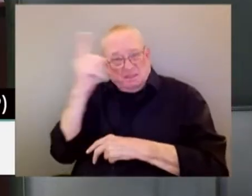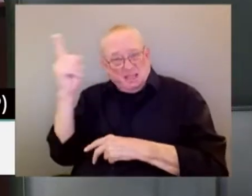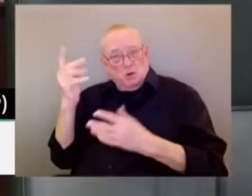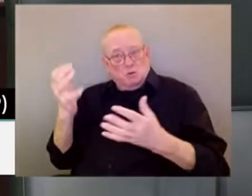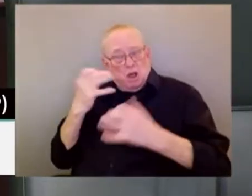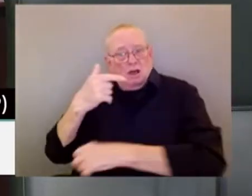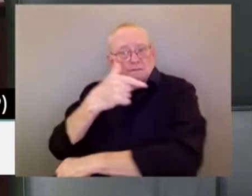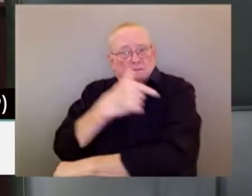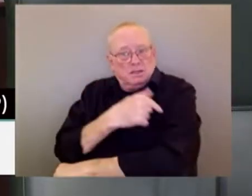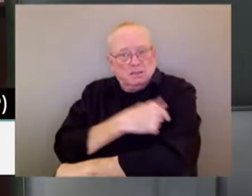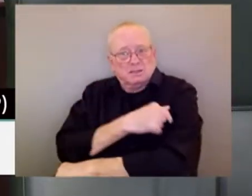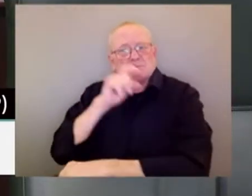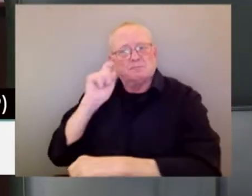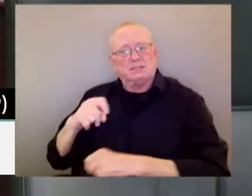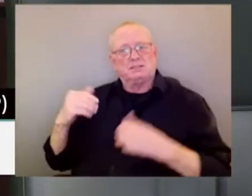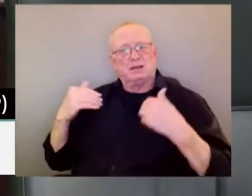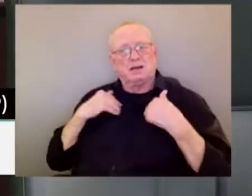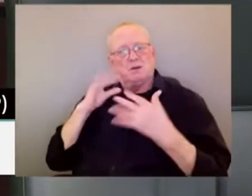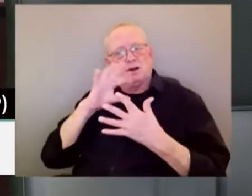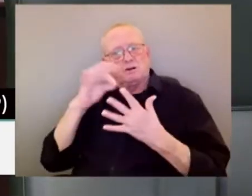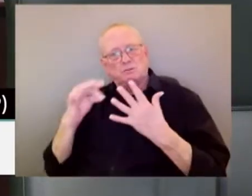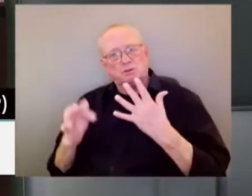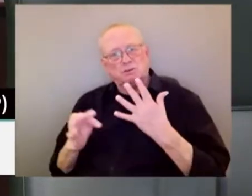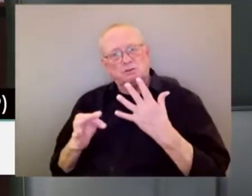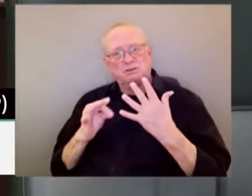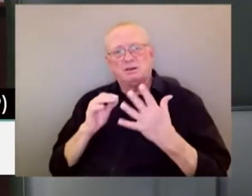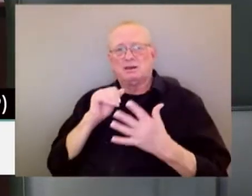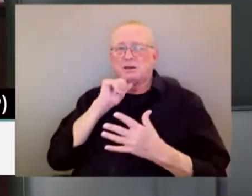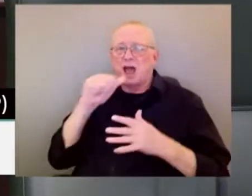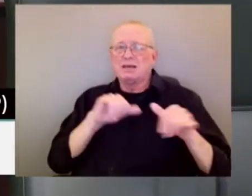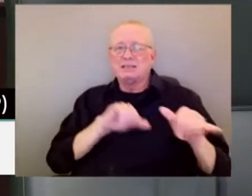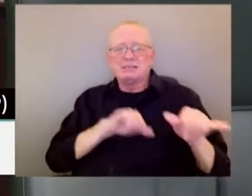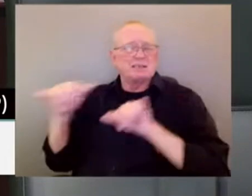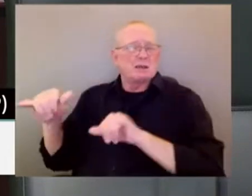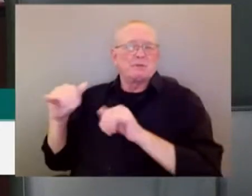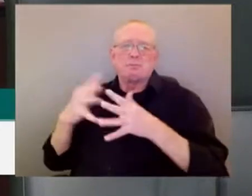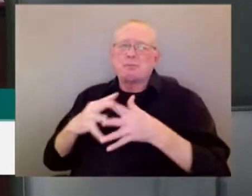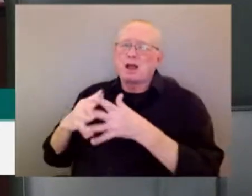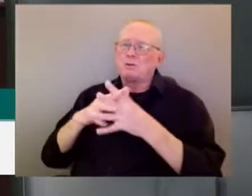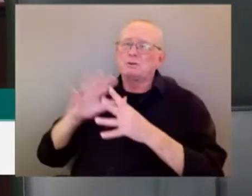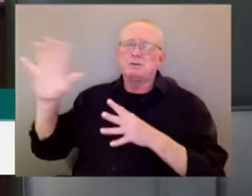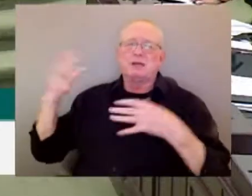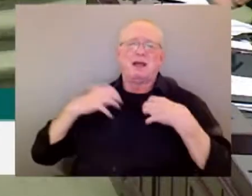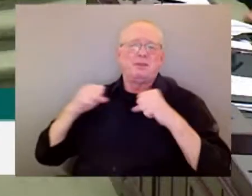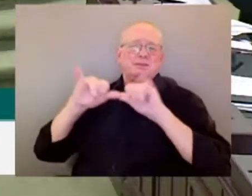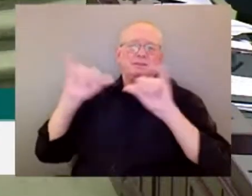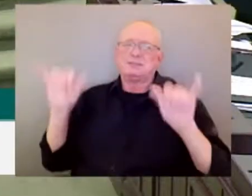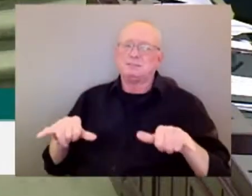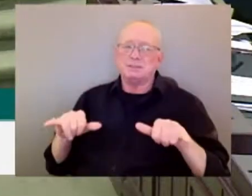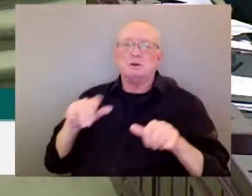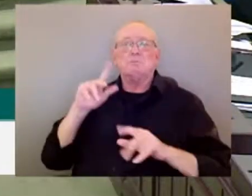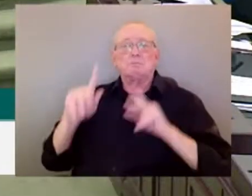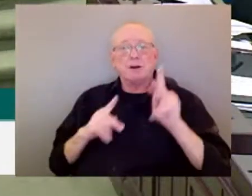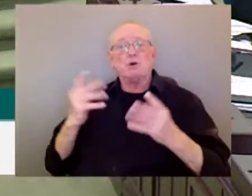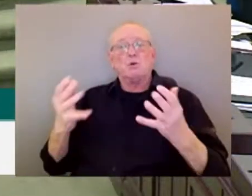So what will the minister do to make sure they have real access and not just more bills?